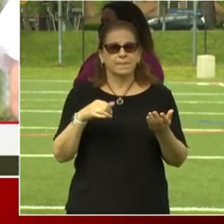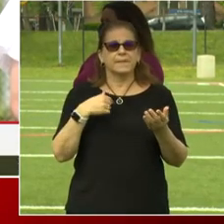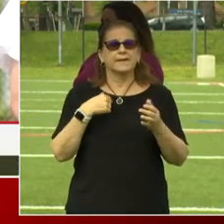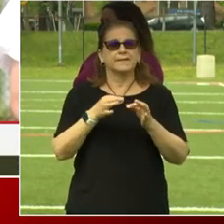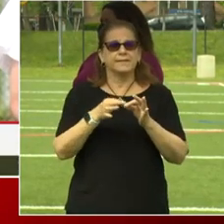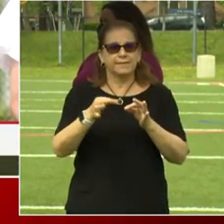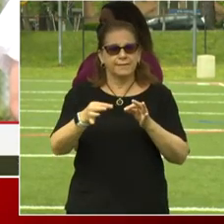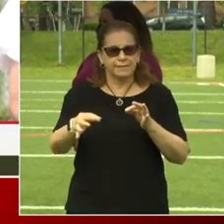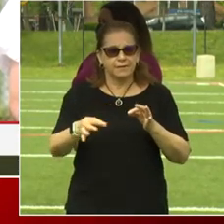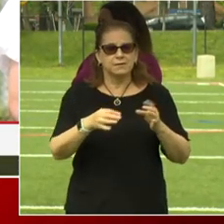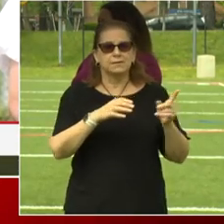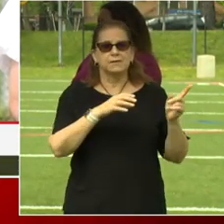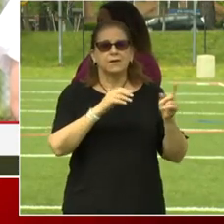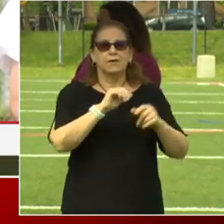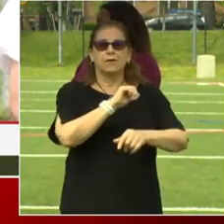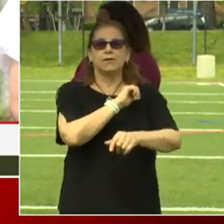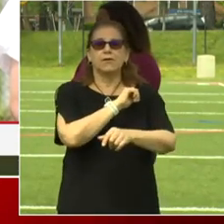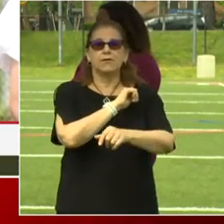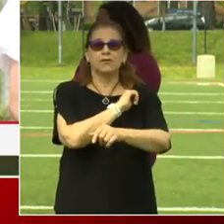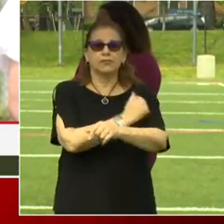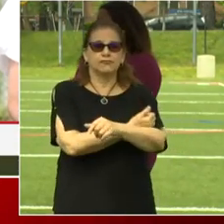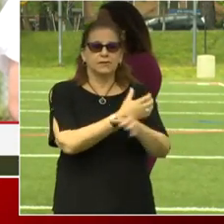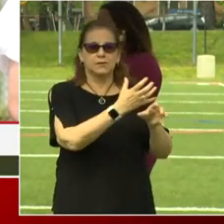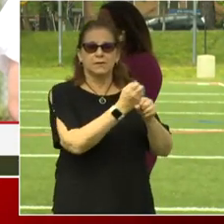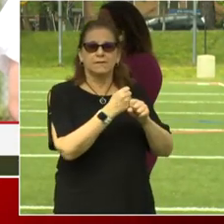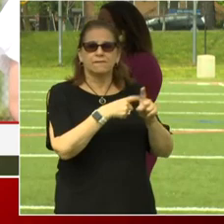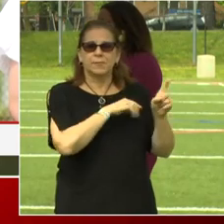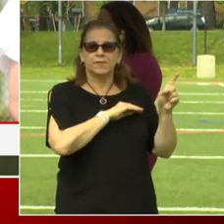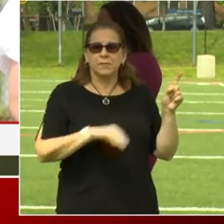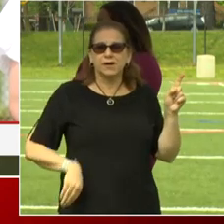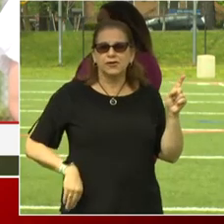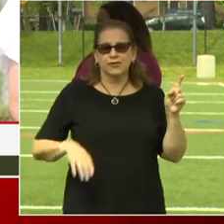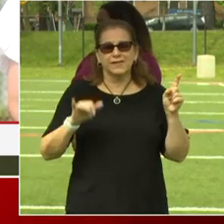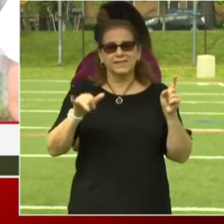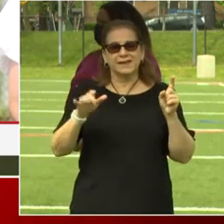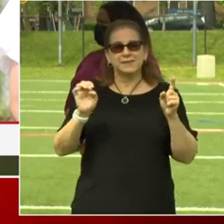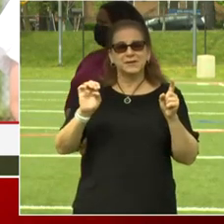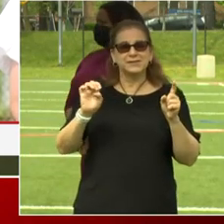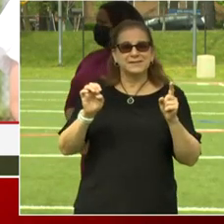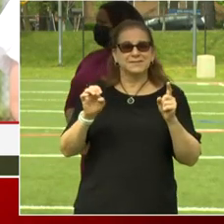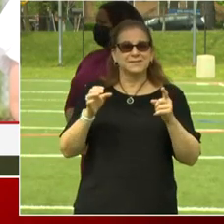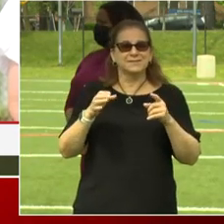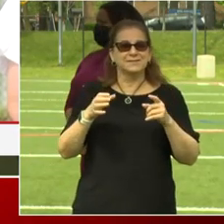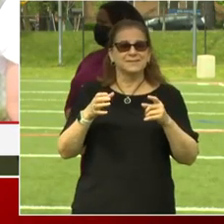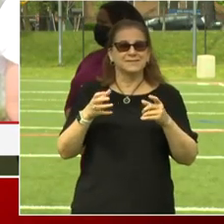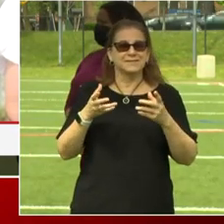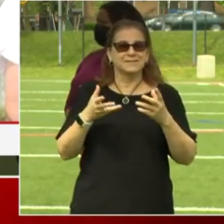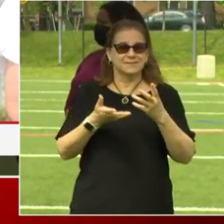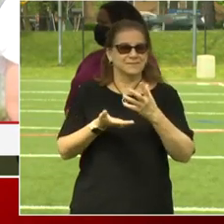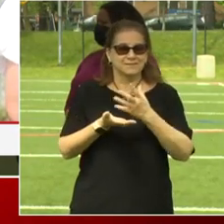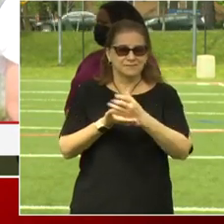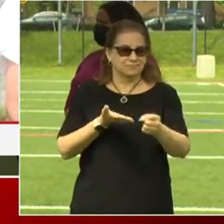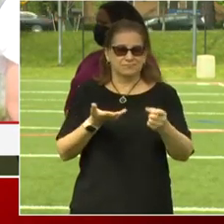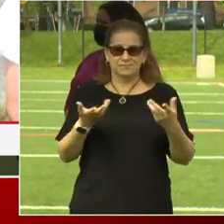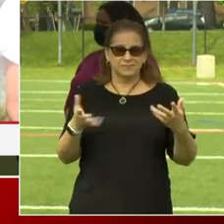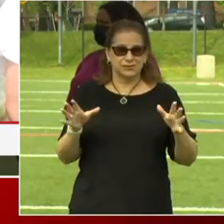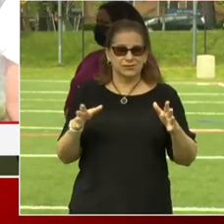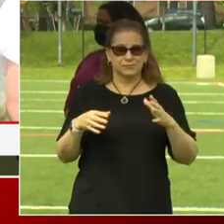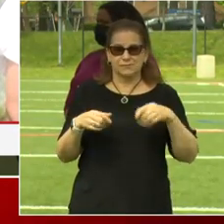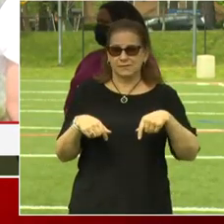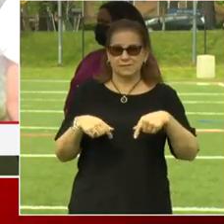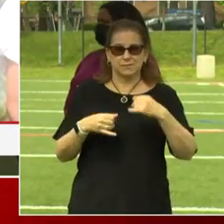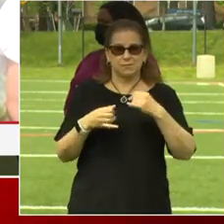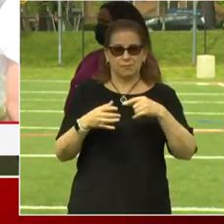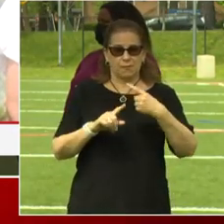regard to the public health emergency. Now, that authority runs out toward the end of this month, and